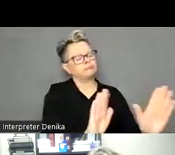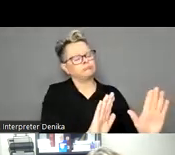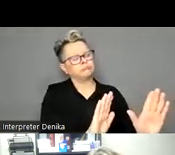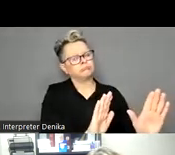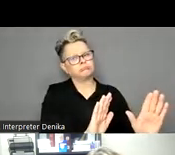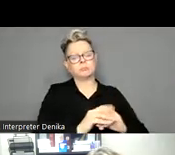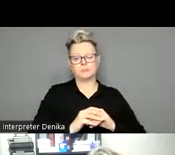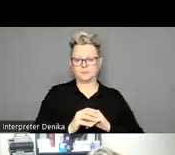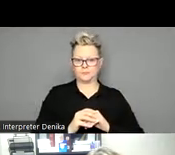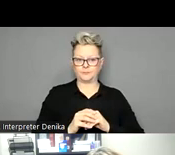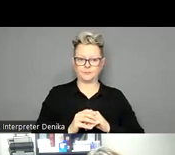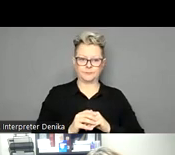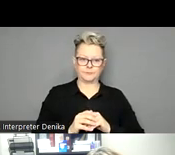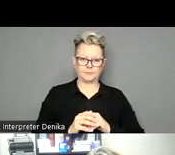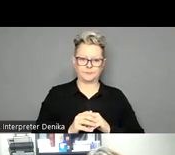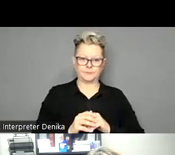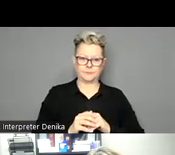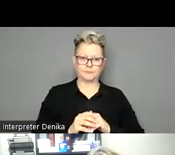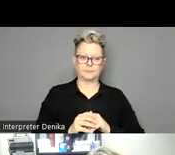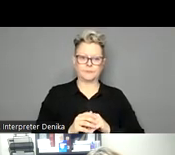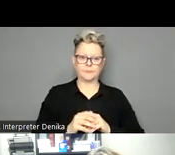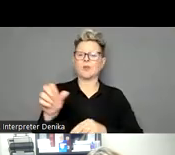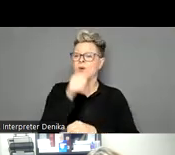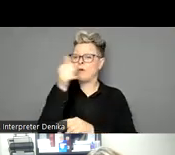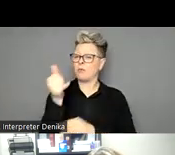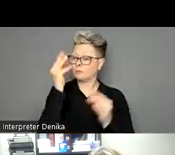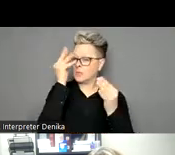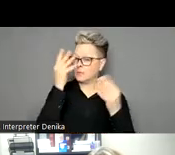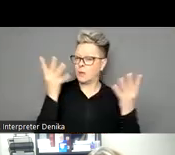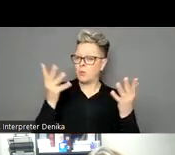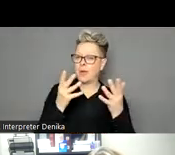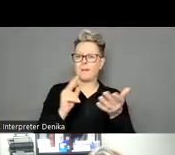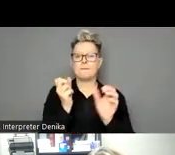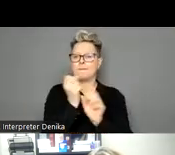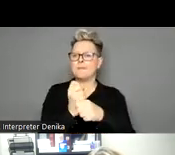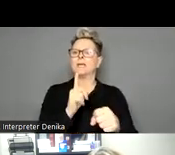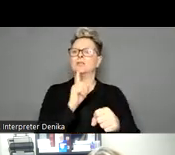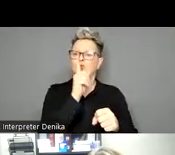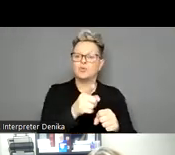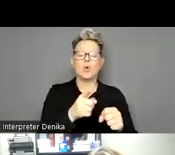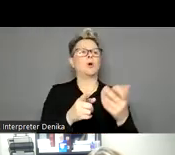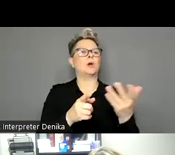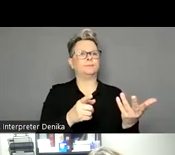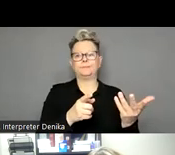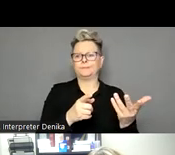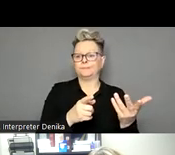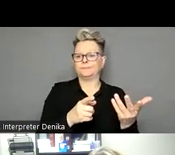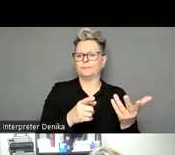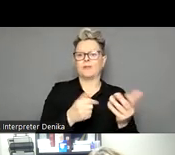order to, their overarching consideration needs to be sort of maximizing the value of the estate in a lot of ways and implementing your